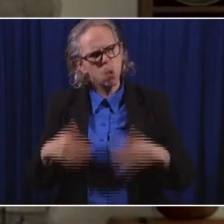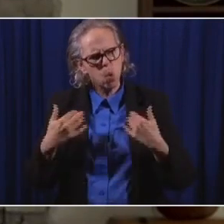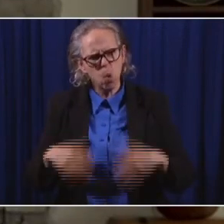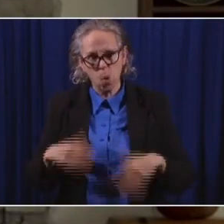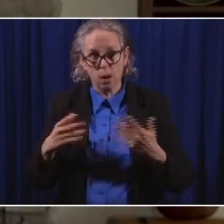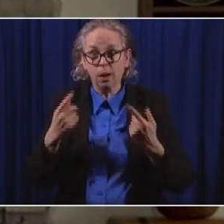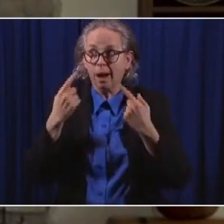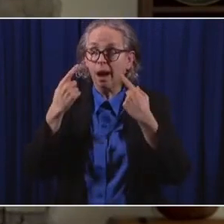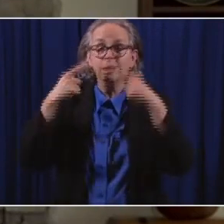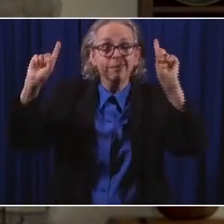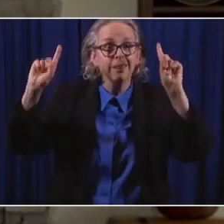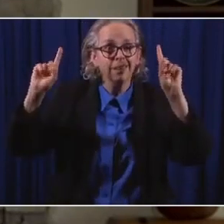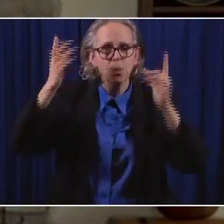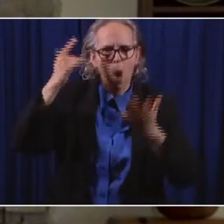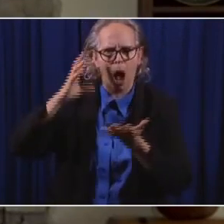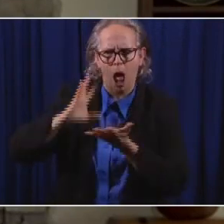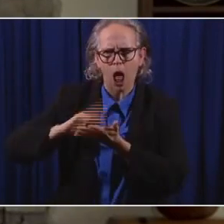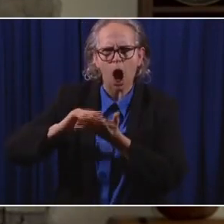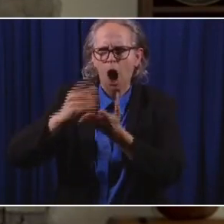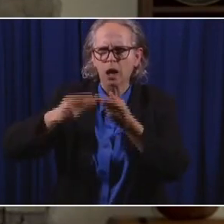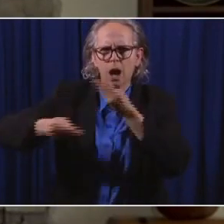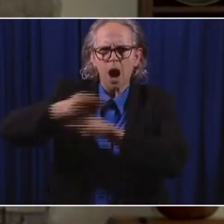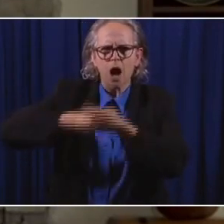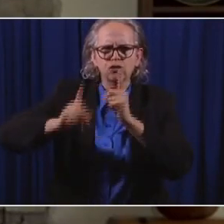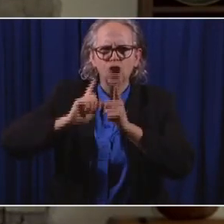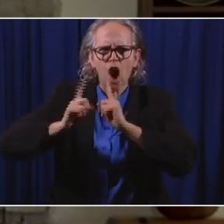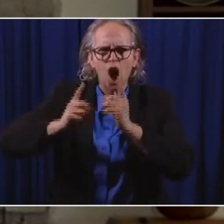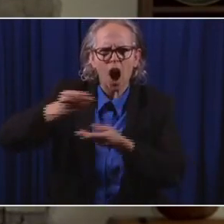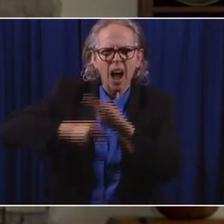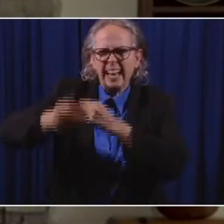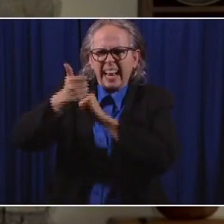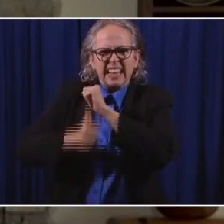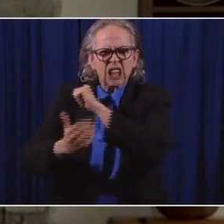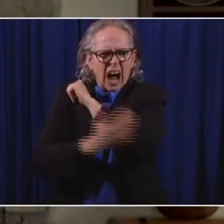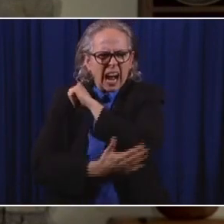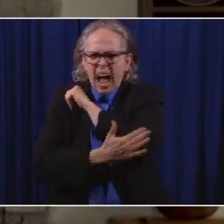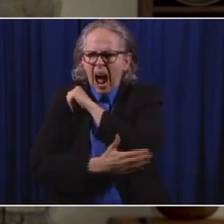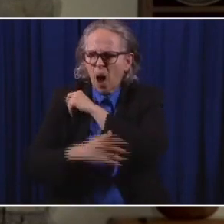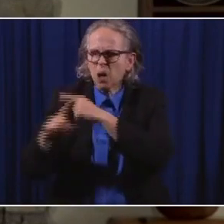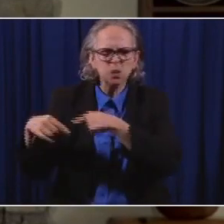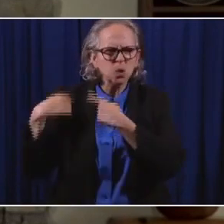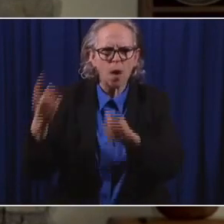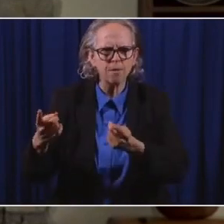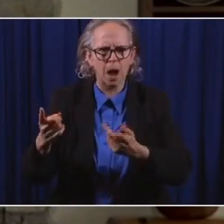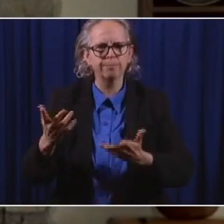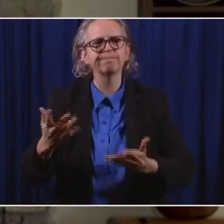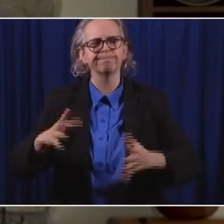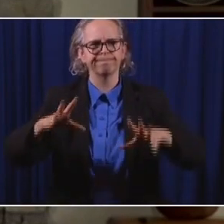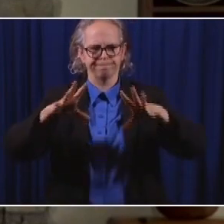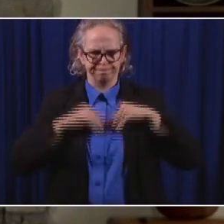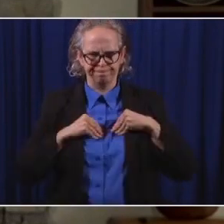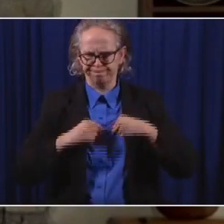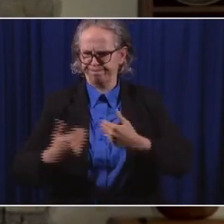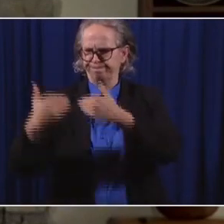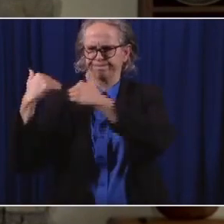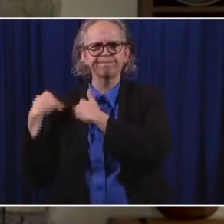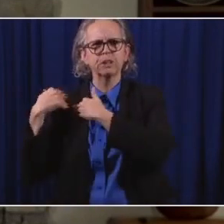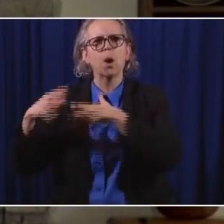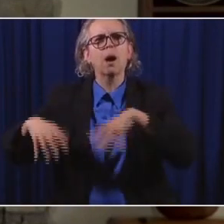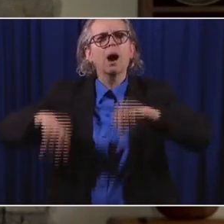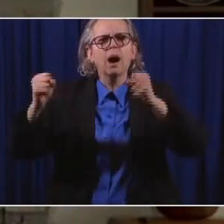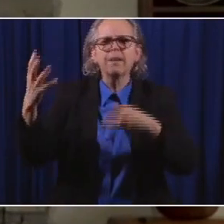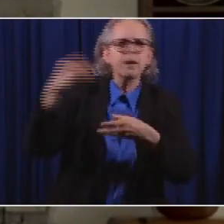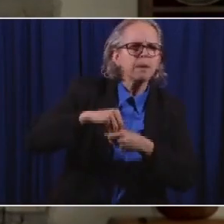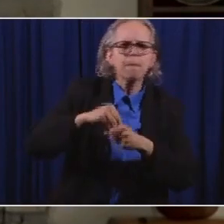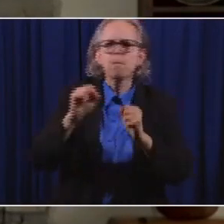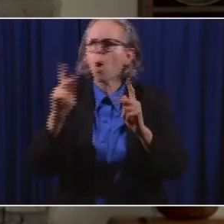has committed to expanding their working group to include more people. They have each committed to meet